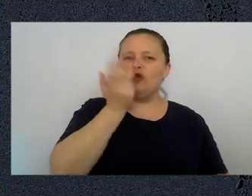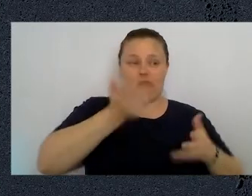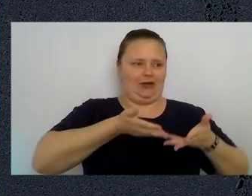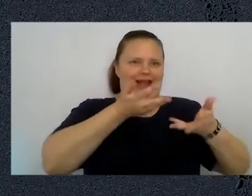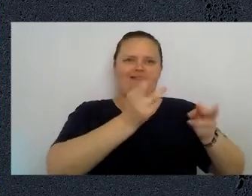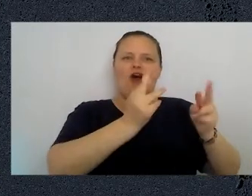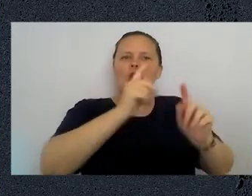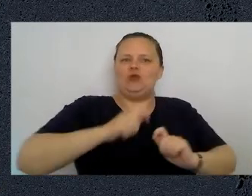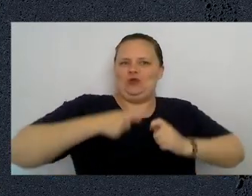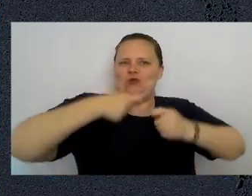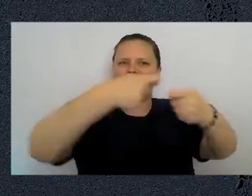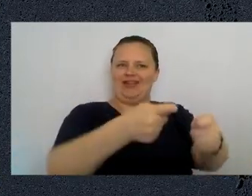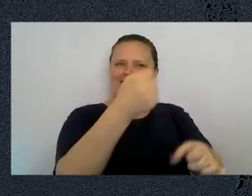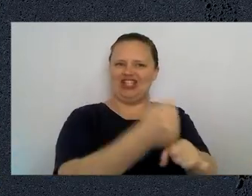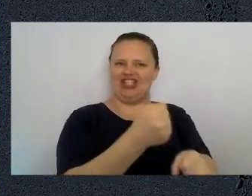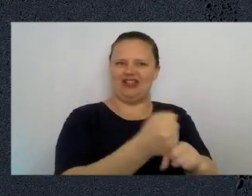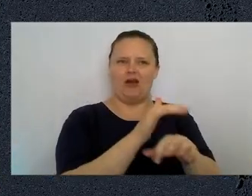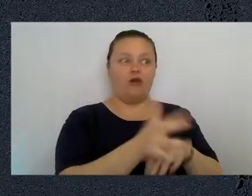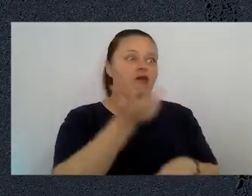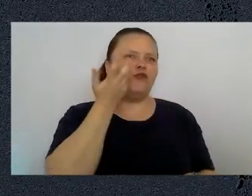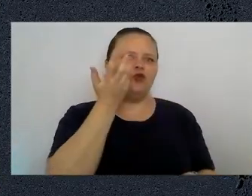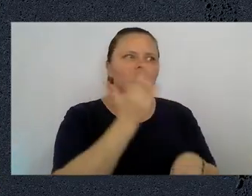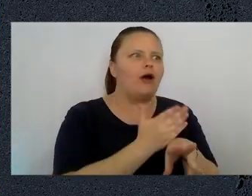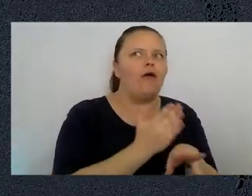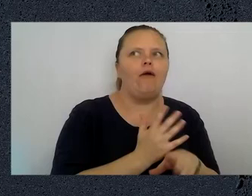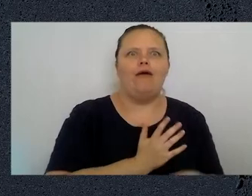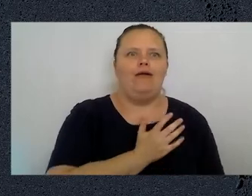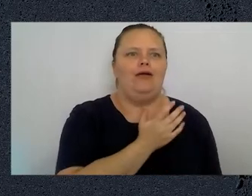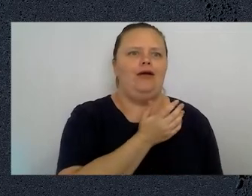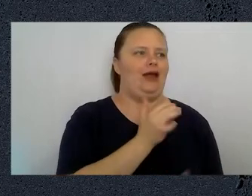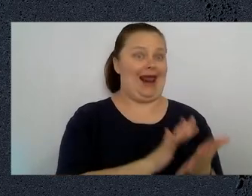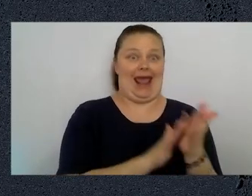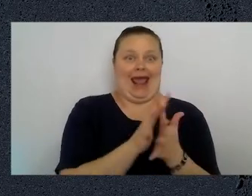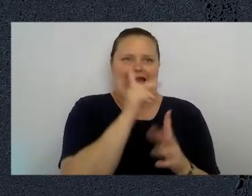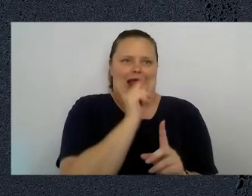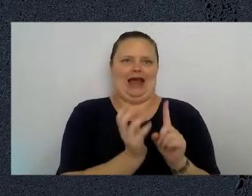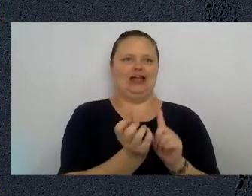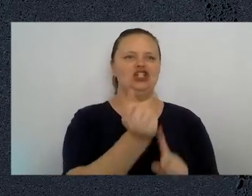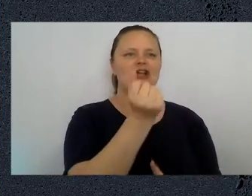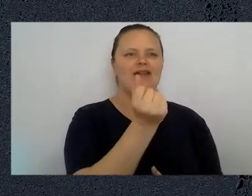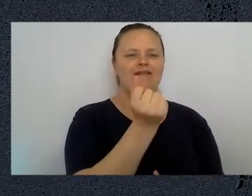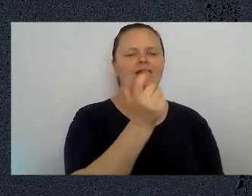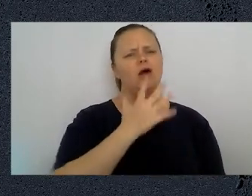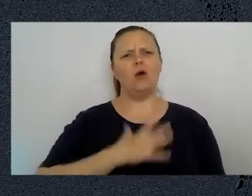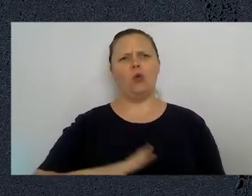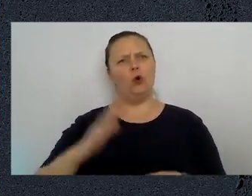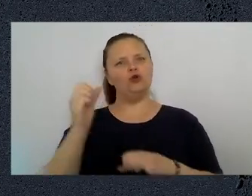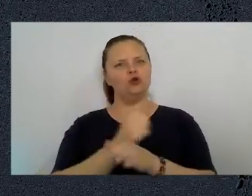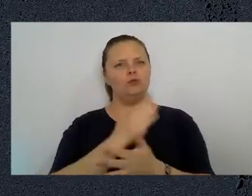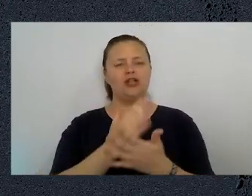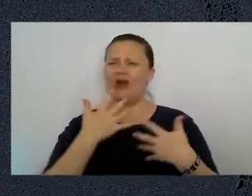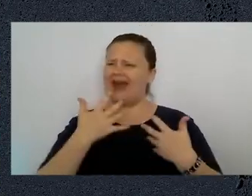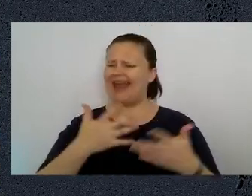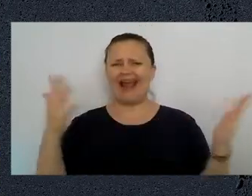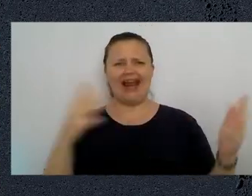next generation about future careers and their pathway within that. And we want to ensure that any girl